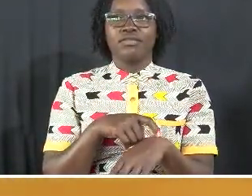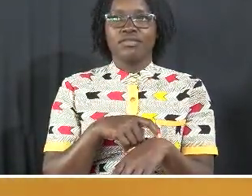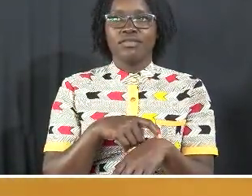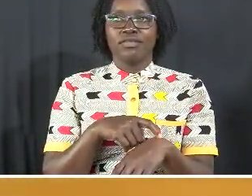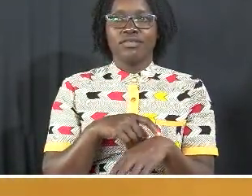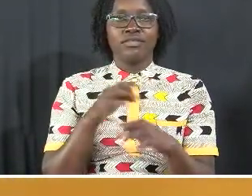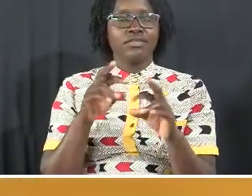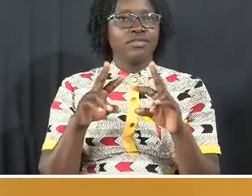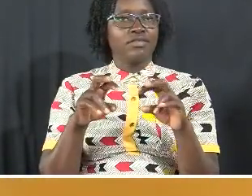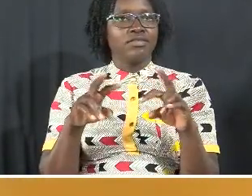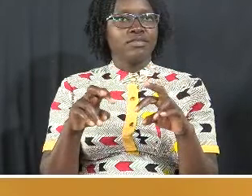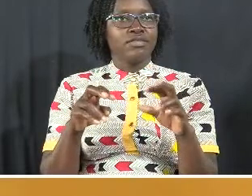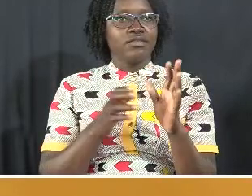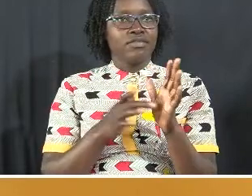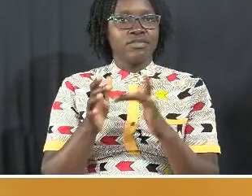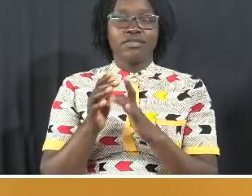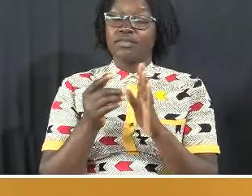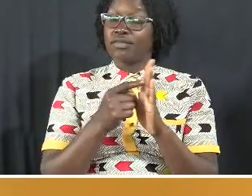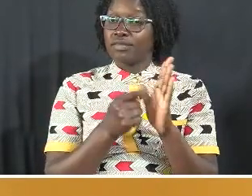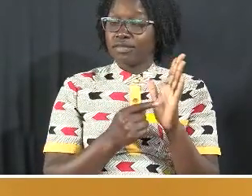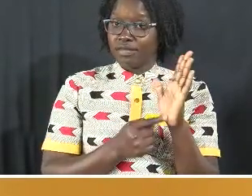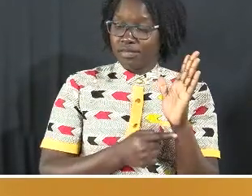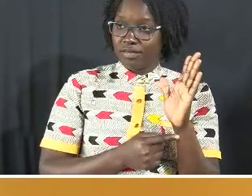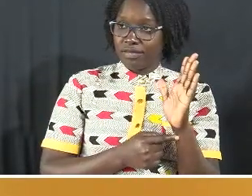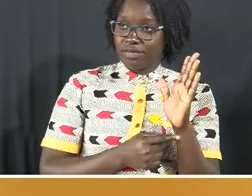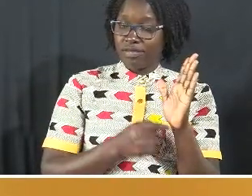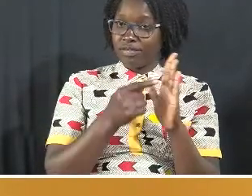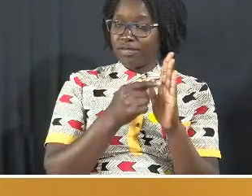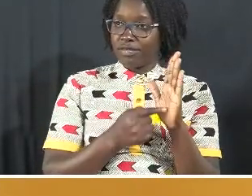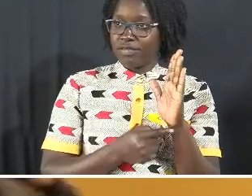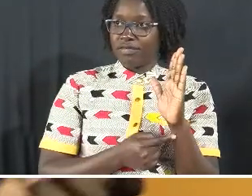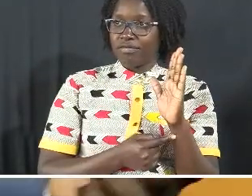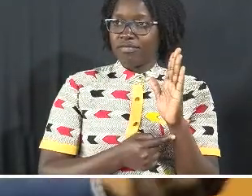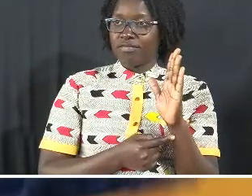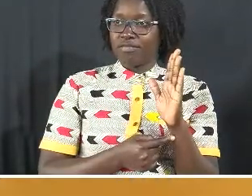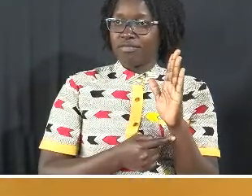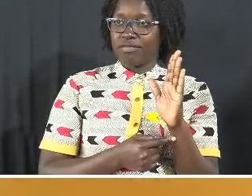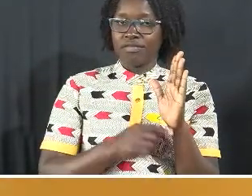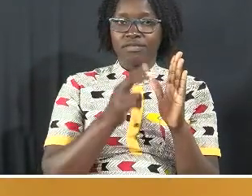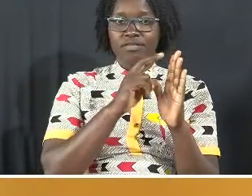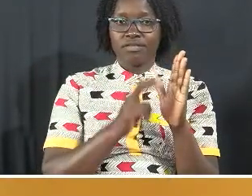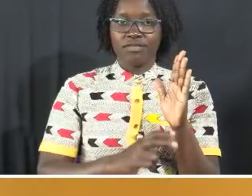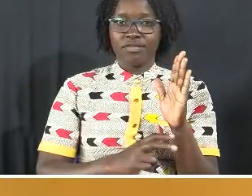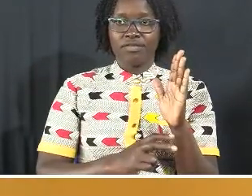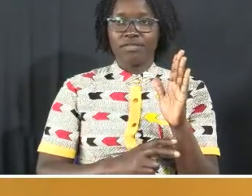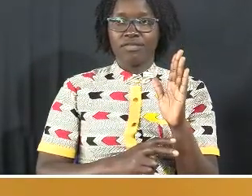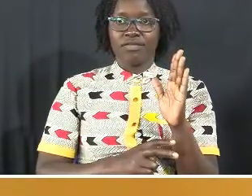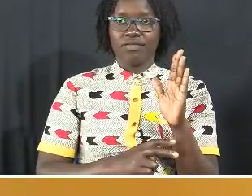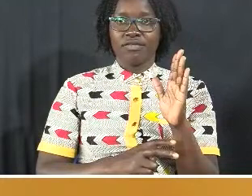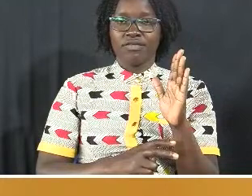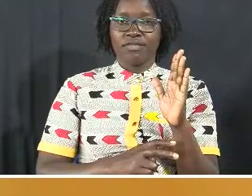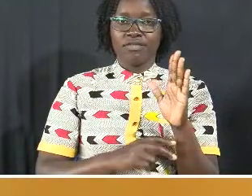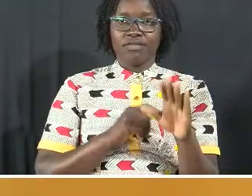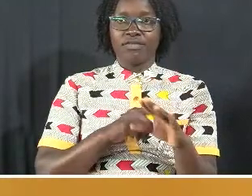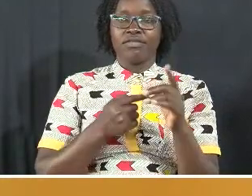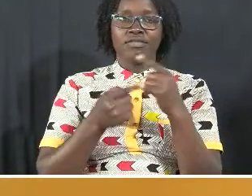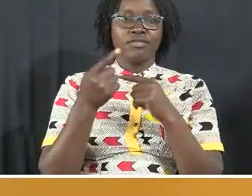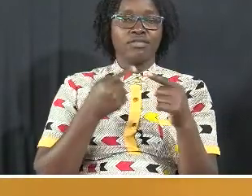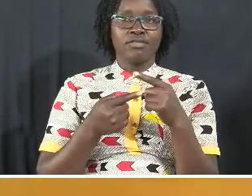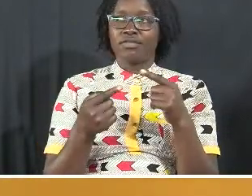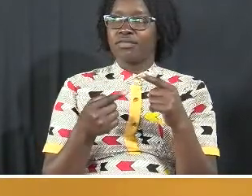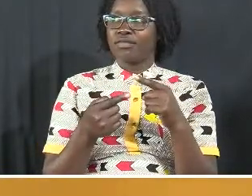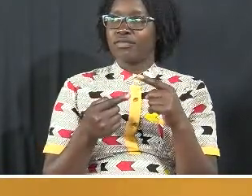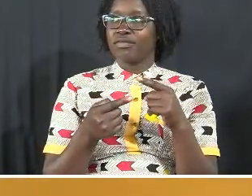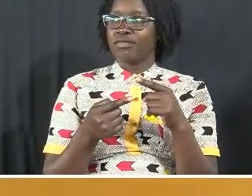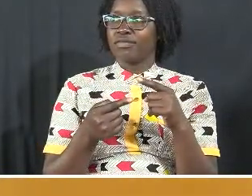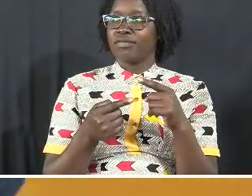if you check at Jesus' list, the list that he will read out at the time when he comes,